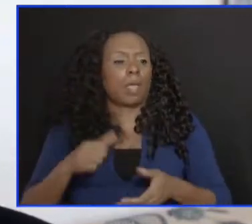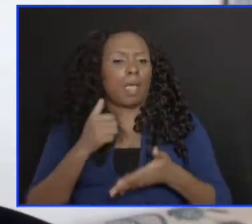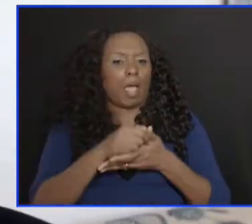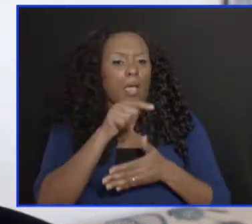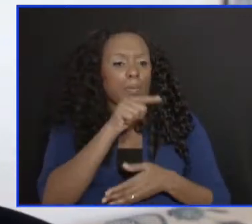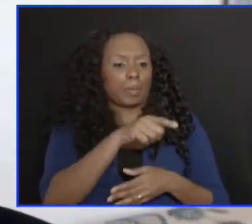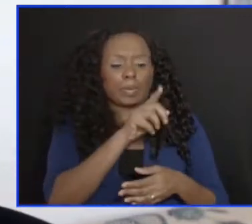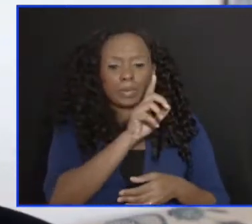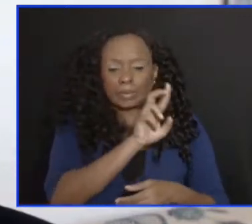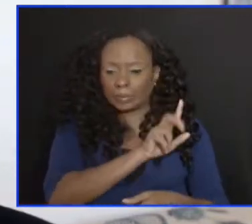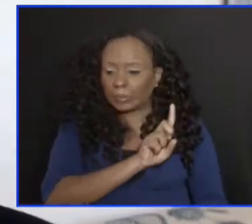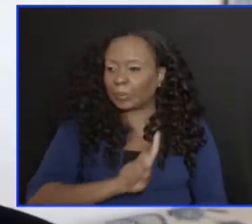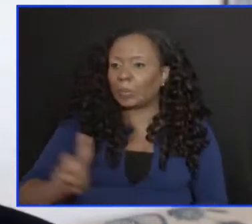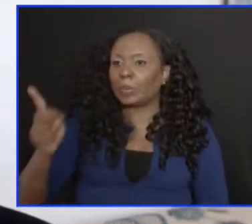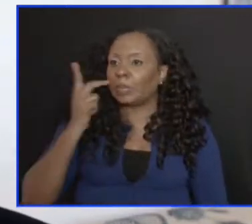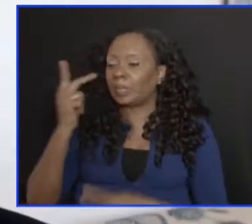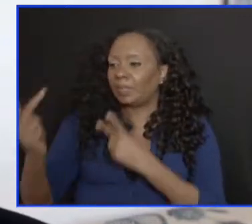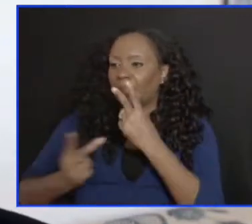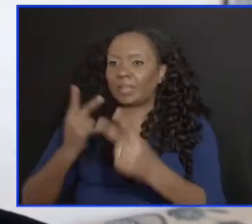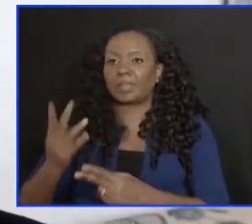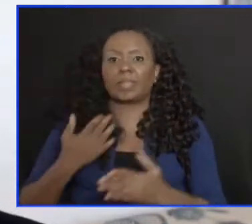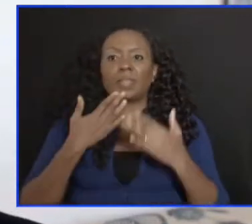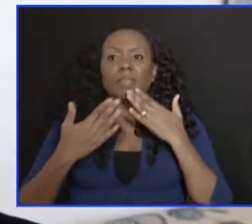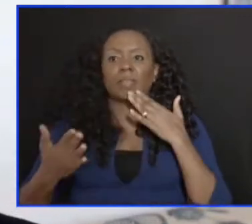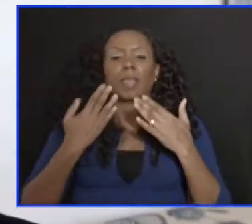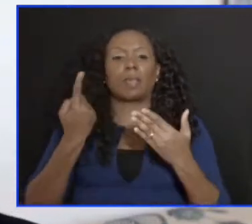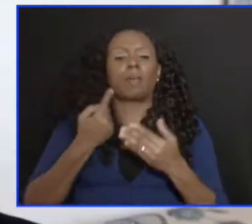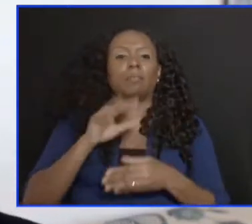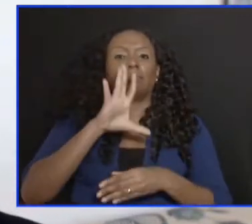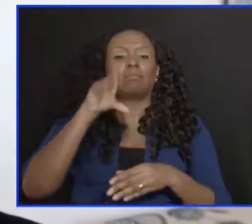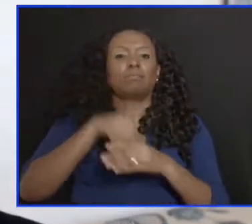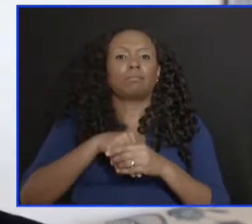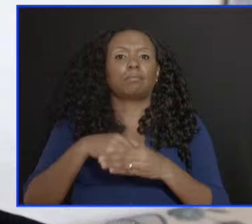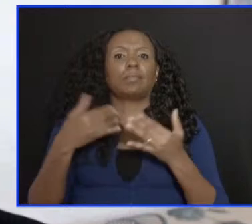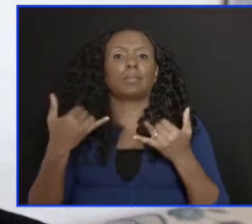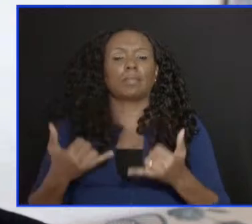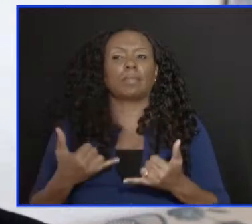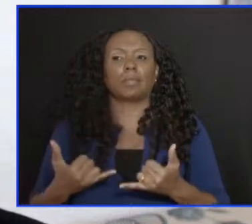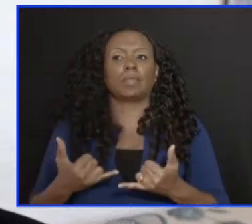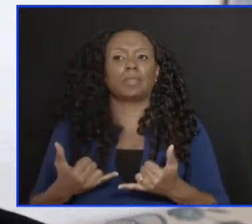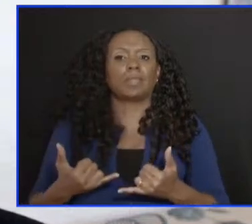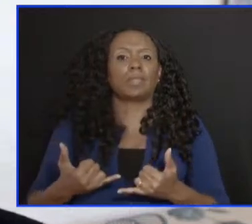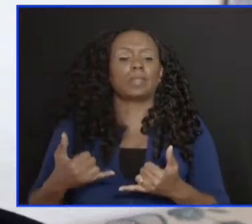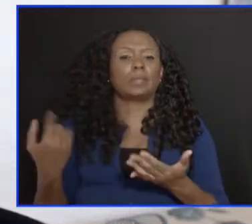in that particular way. I want to thank you all for participating in today's